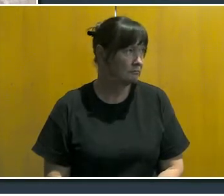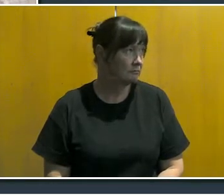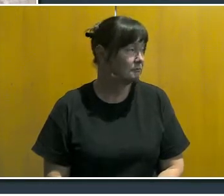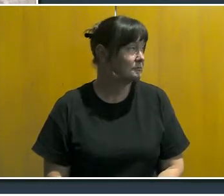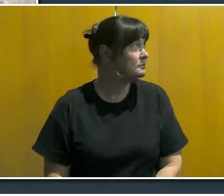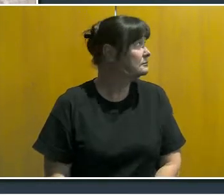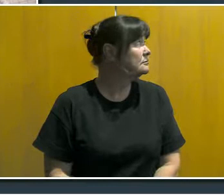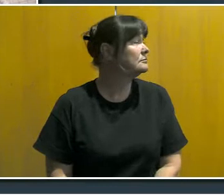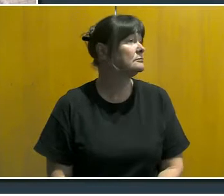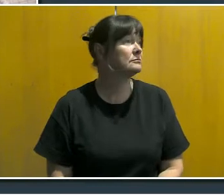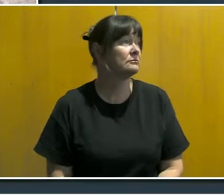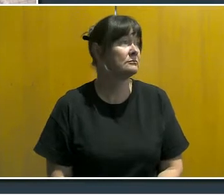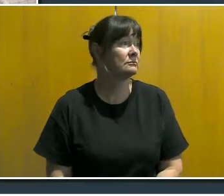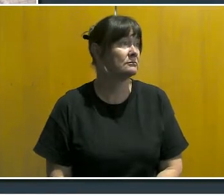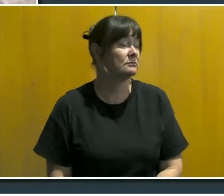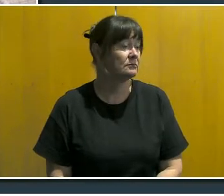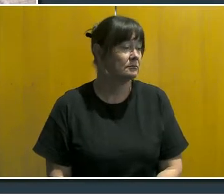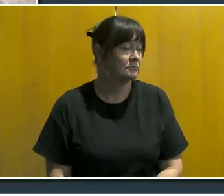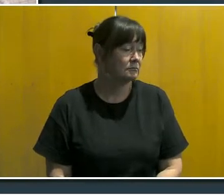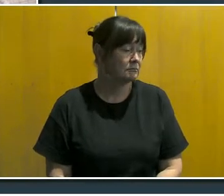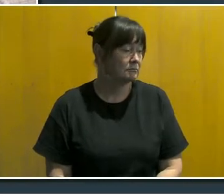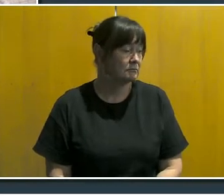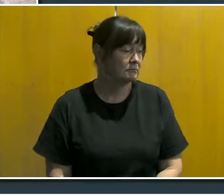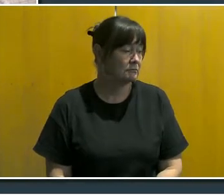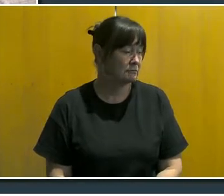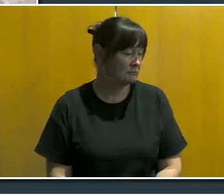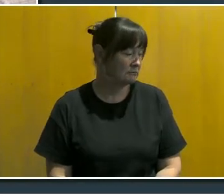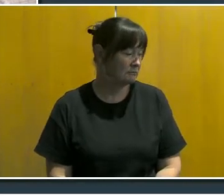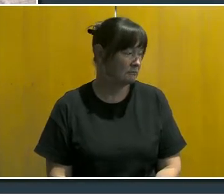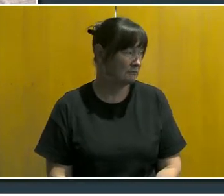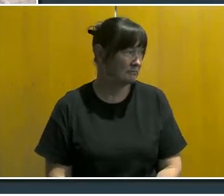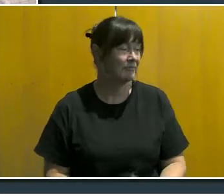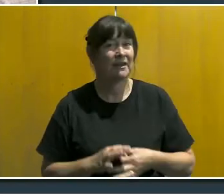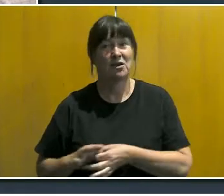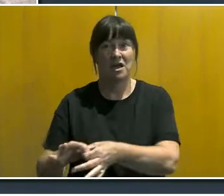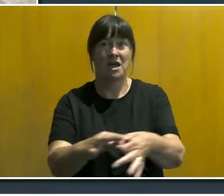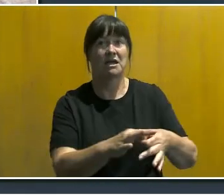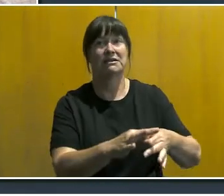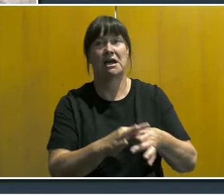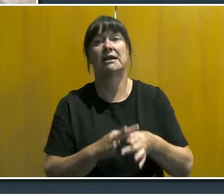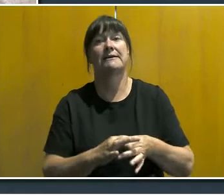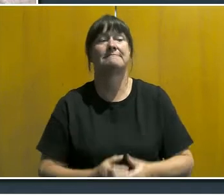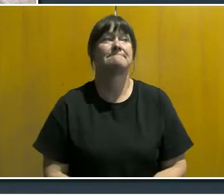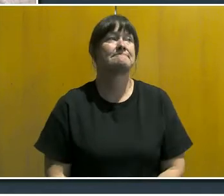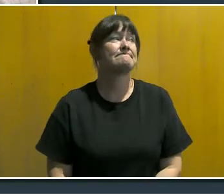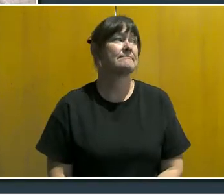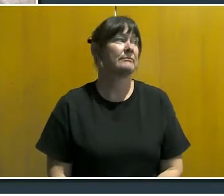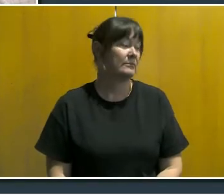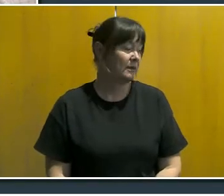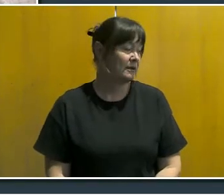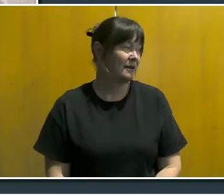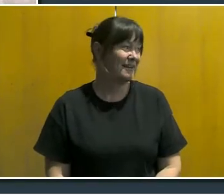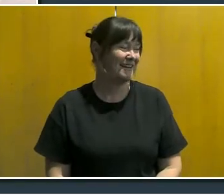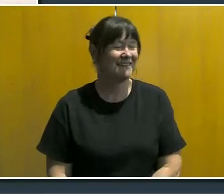i maunatu, te maunatu ora ki te katoa, haumie, hui e, taiki e. Thank